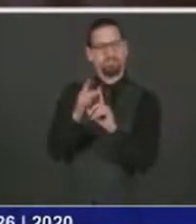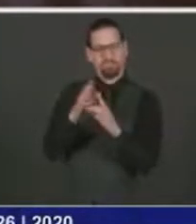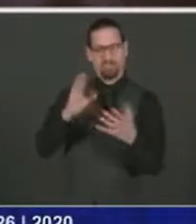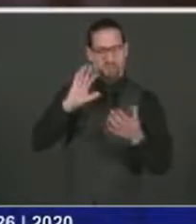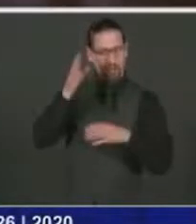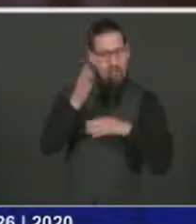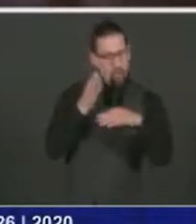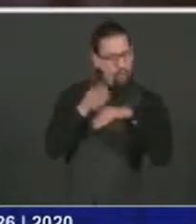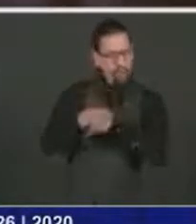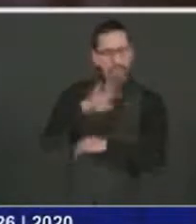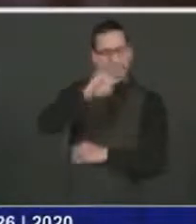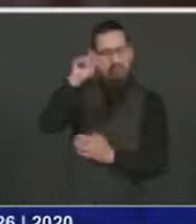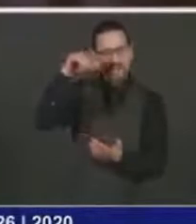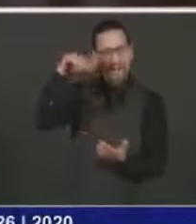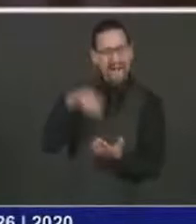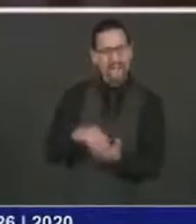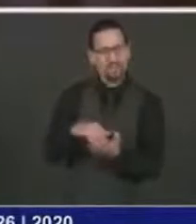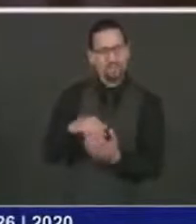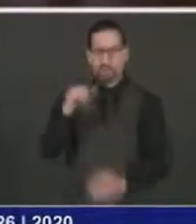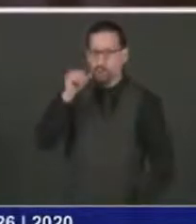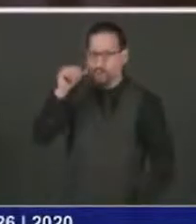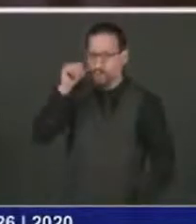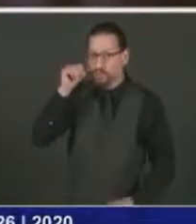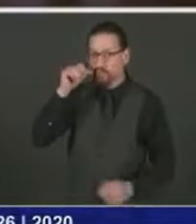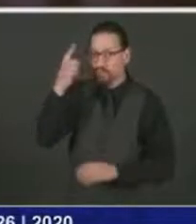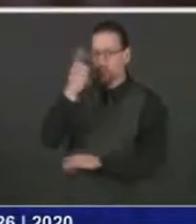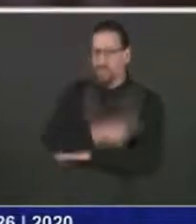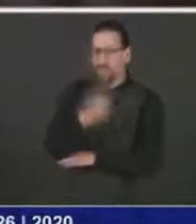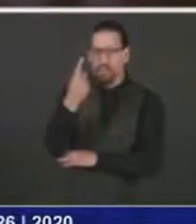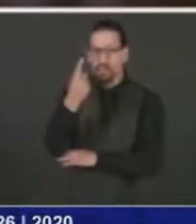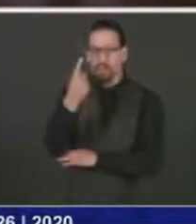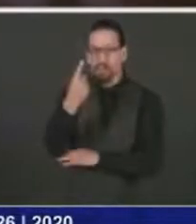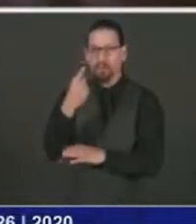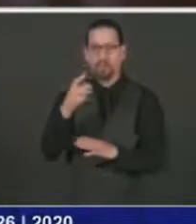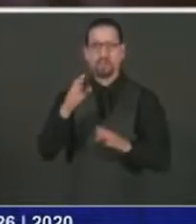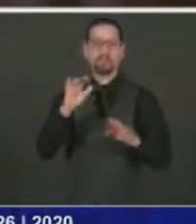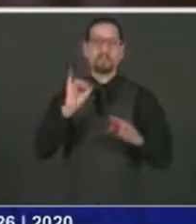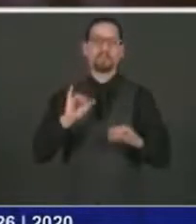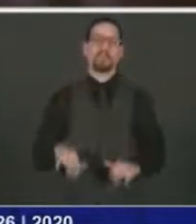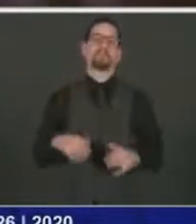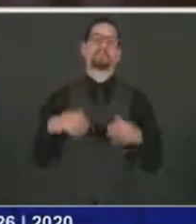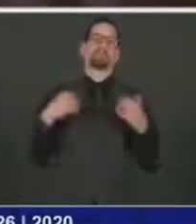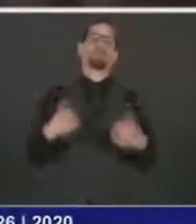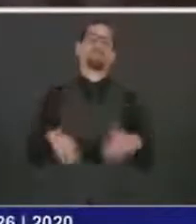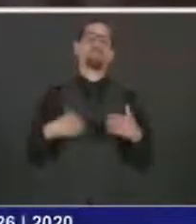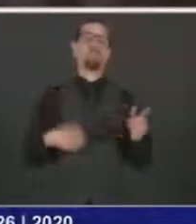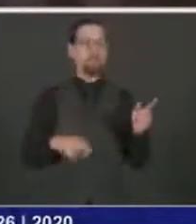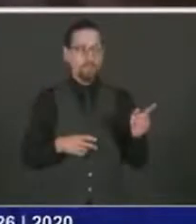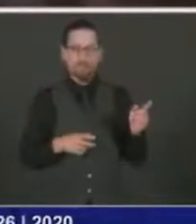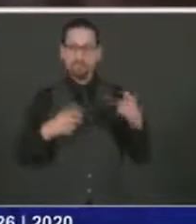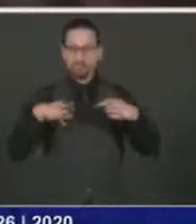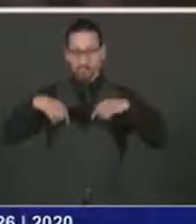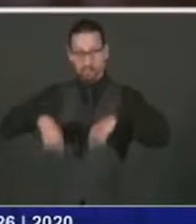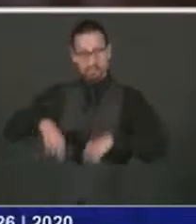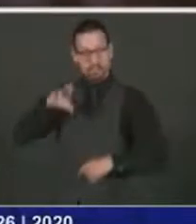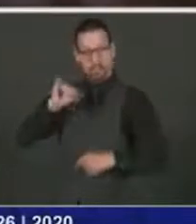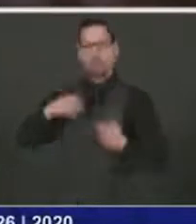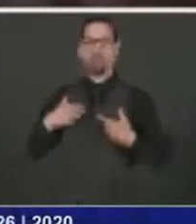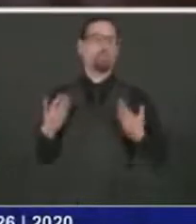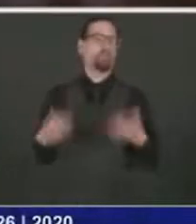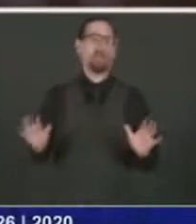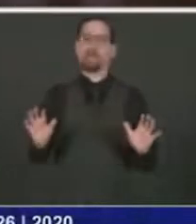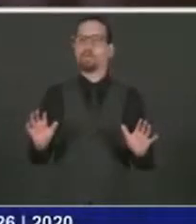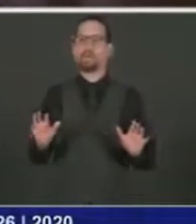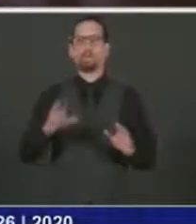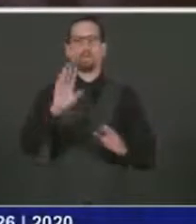cases. I don't want that to be Rhode Island's story. That shouldn't be Rhode Island's story. That's not our story now. And